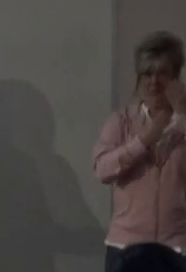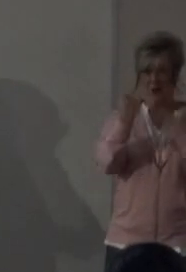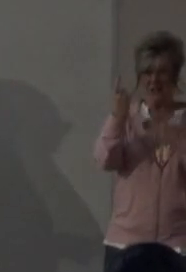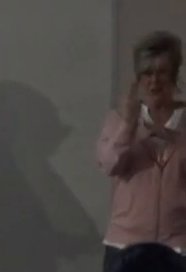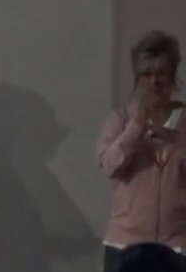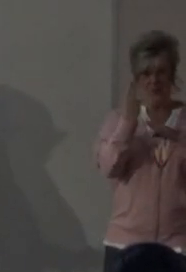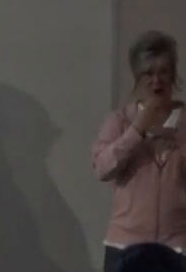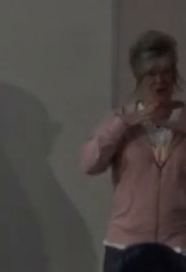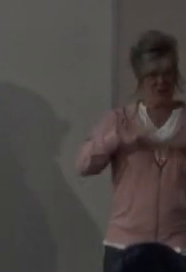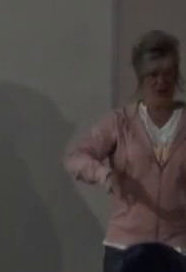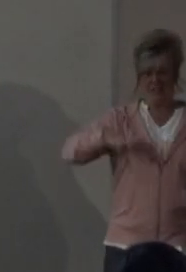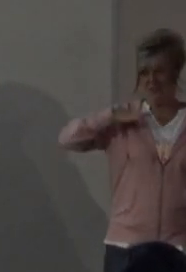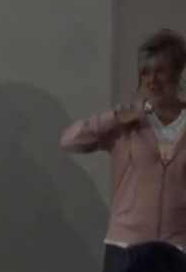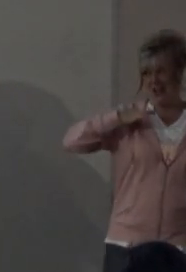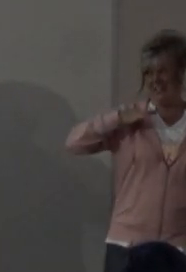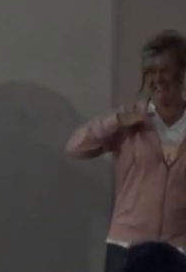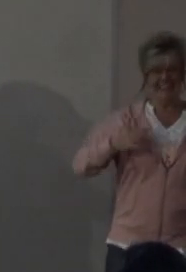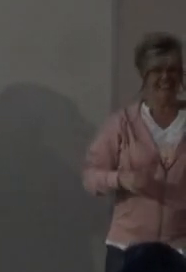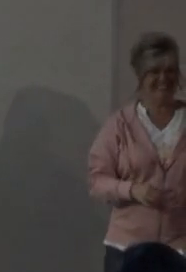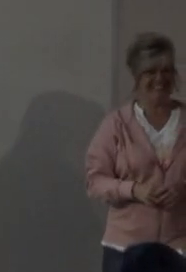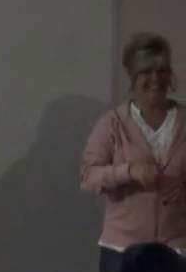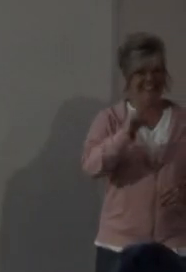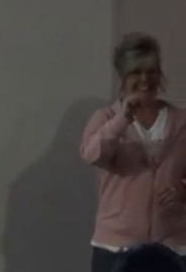Okay. So. Oh, ears.